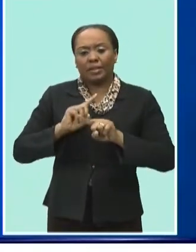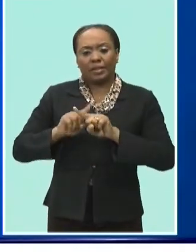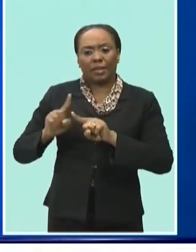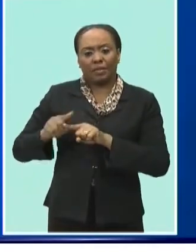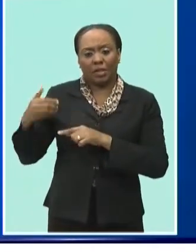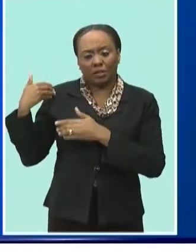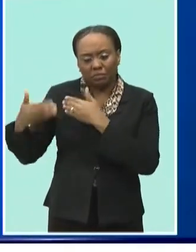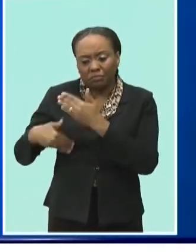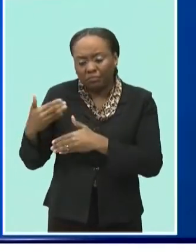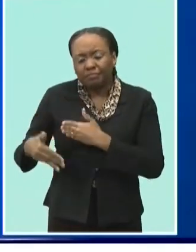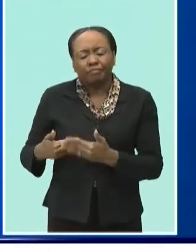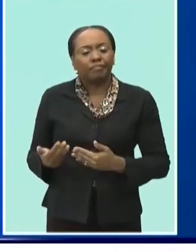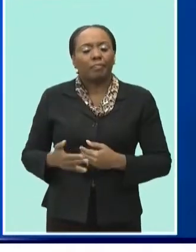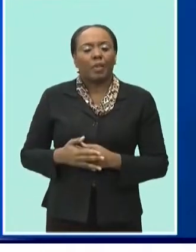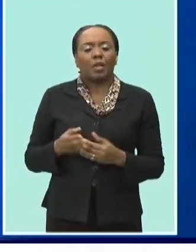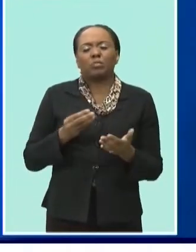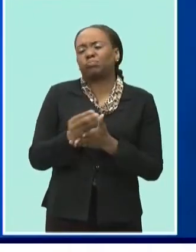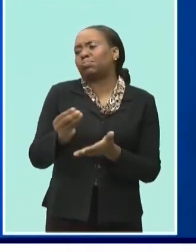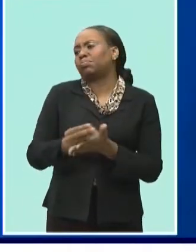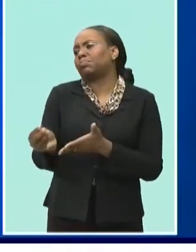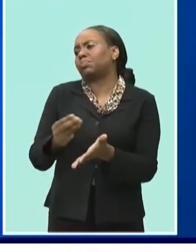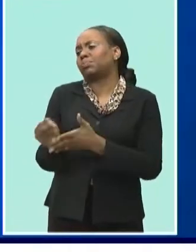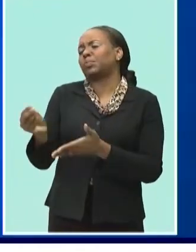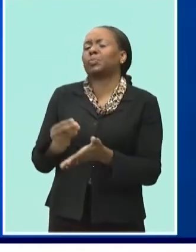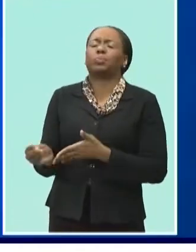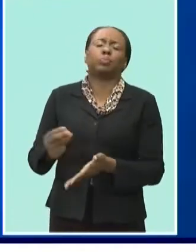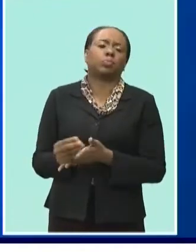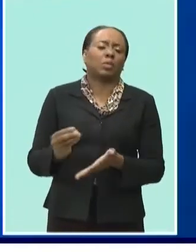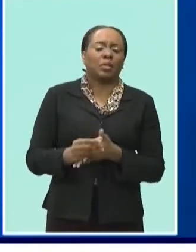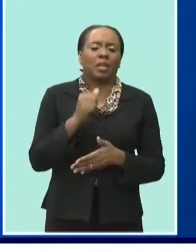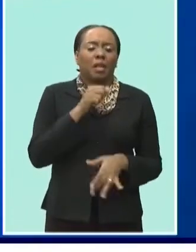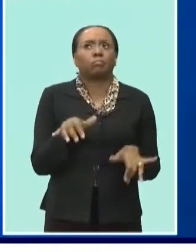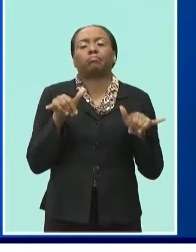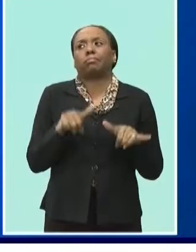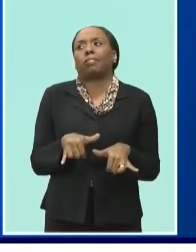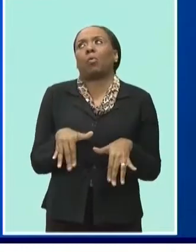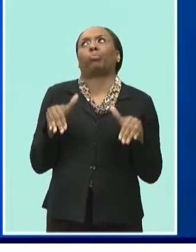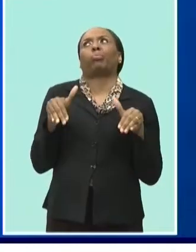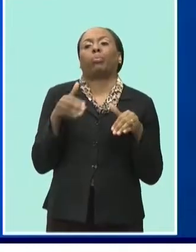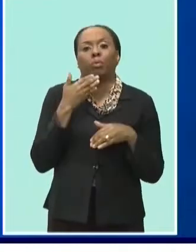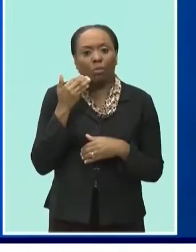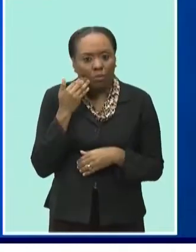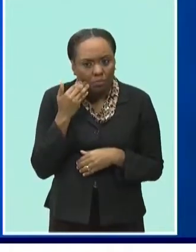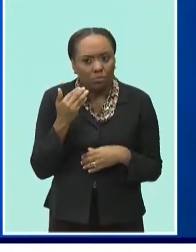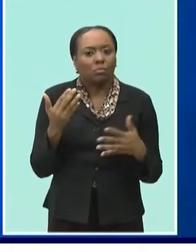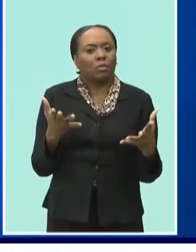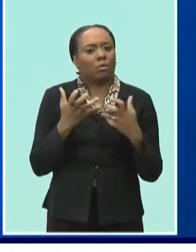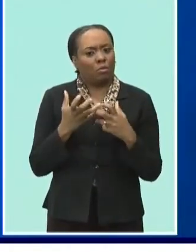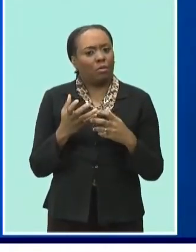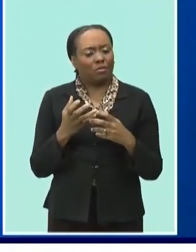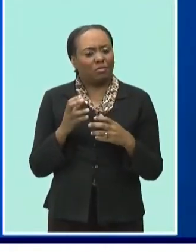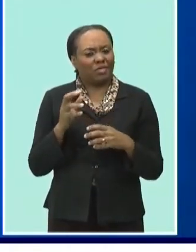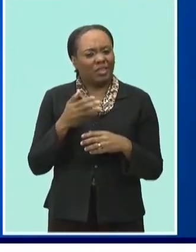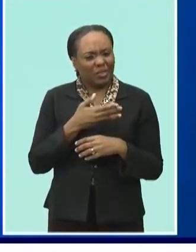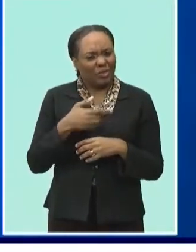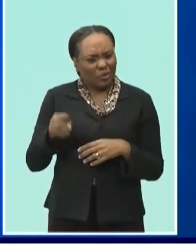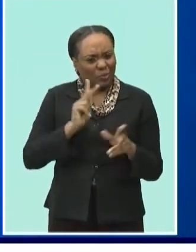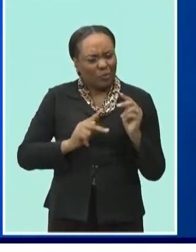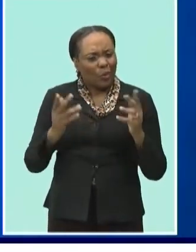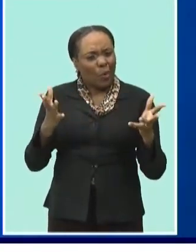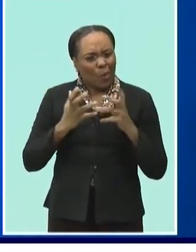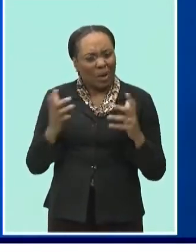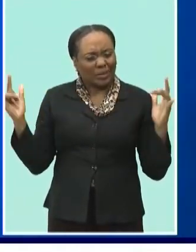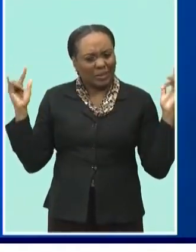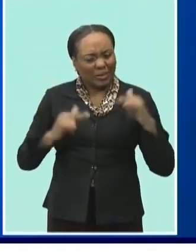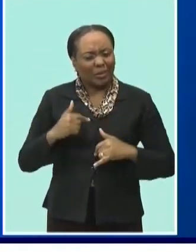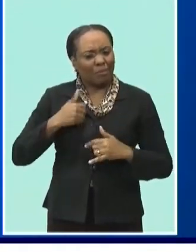they spend money, they don't stay in all-inclusive hotels, and it's exactly the people you want to have, and it's exactly the kind of people that I want to have. So I'm happy to